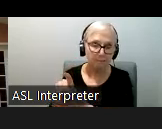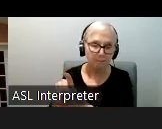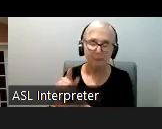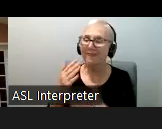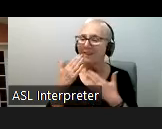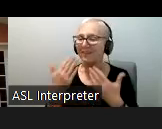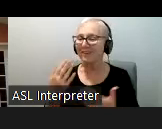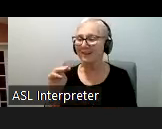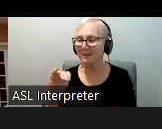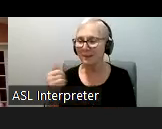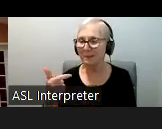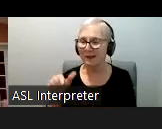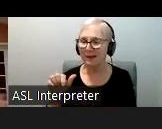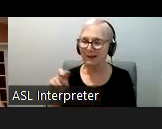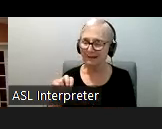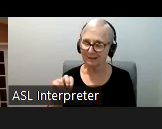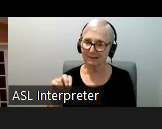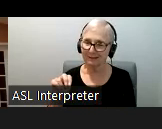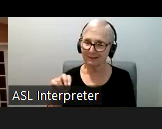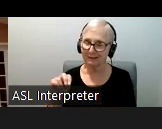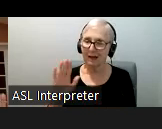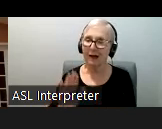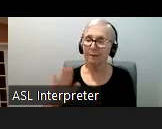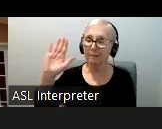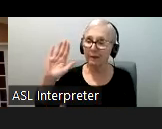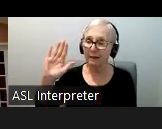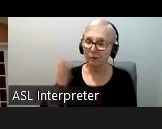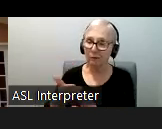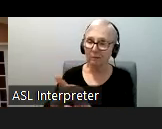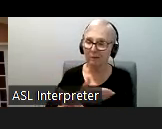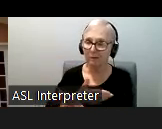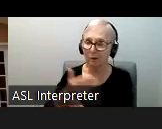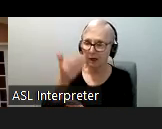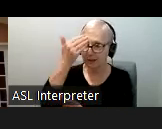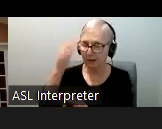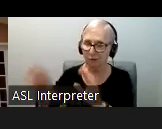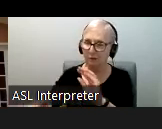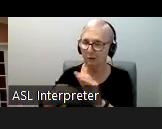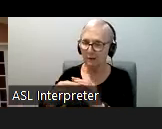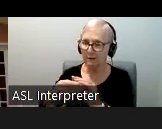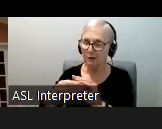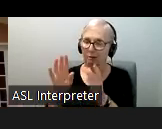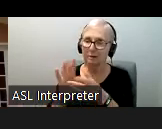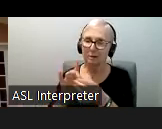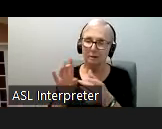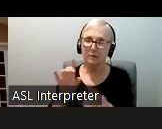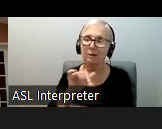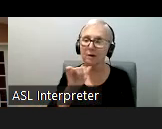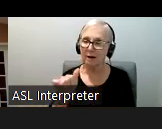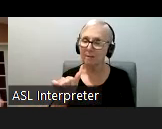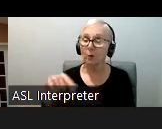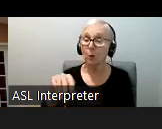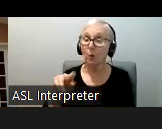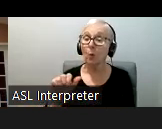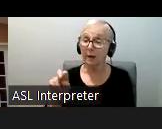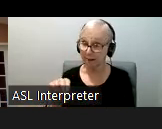Thanks, Megan. I had put my hand up right before. I didn't know if there was additional comments or not, but Queen, thank you so much.